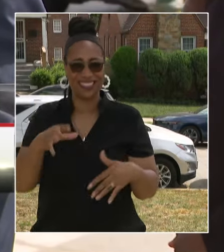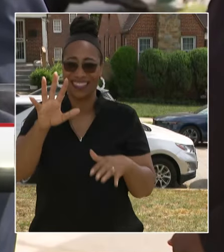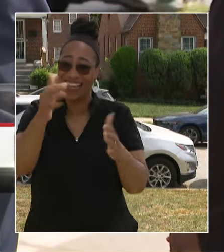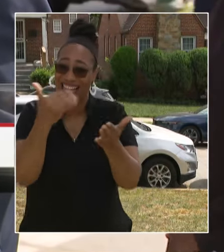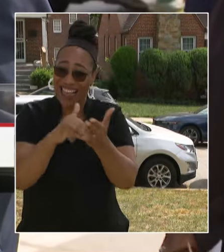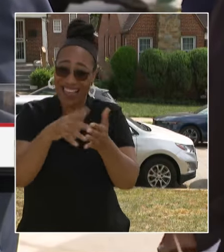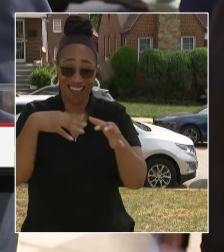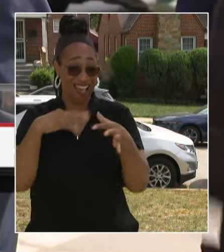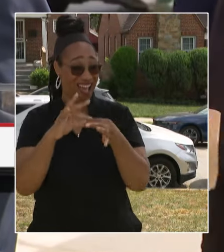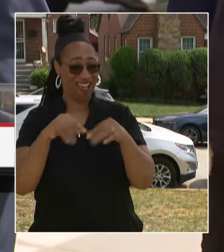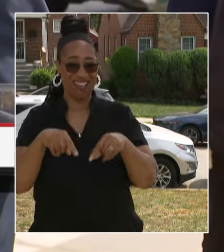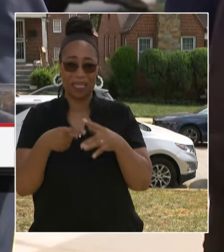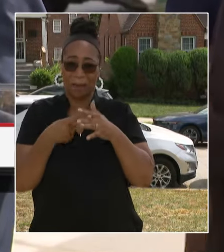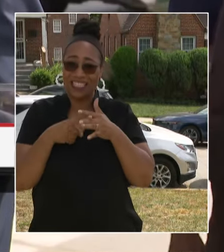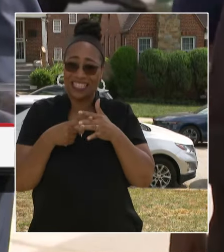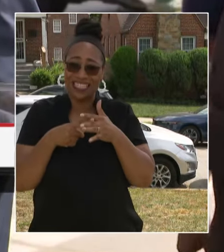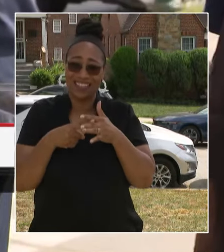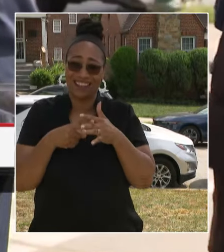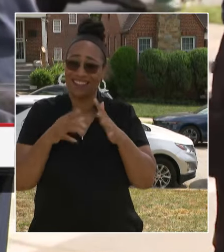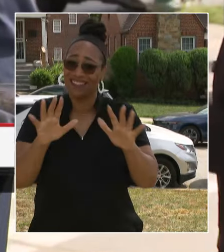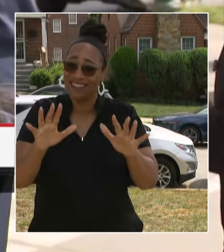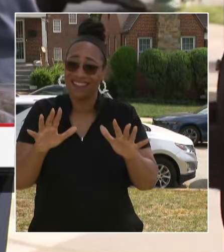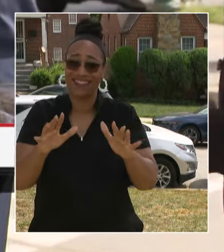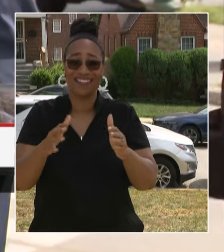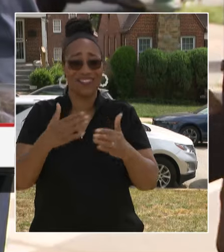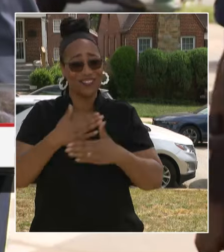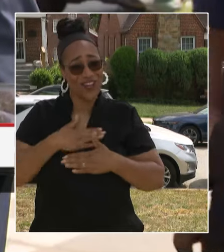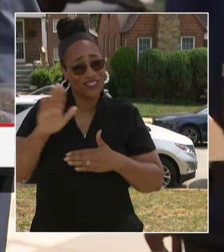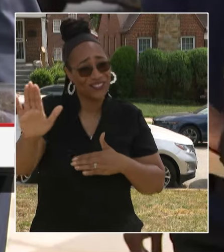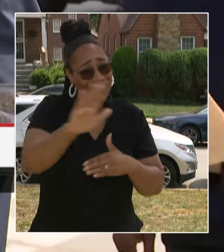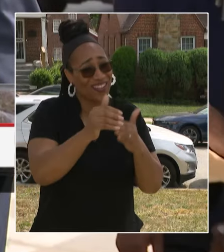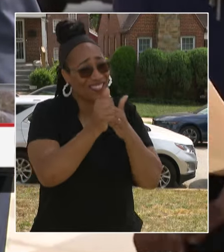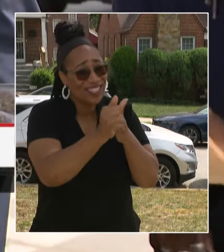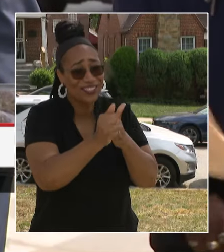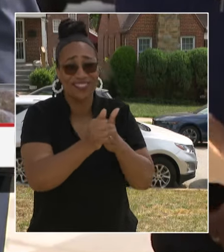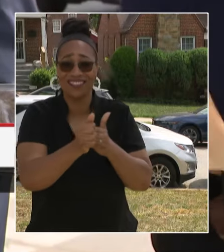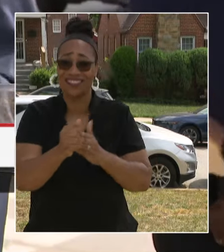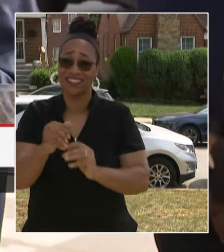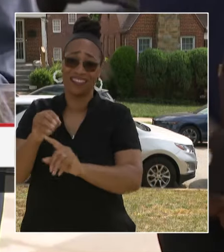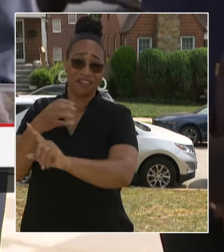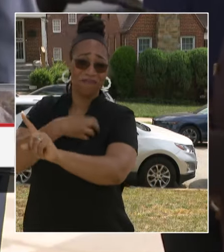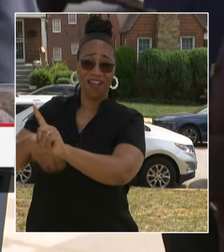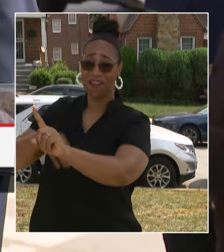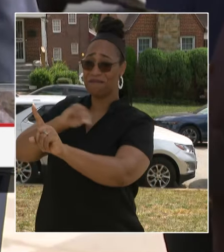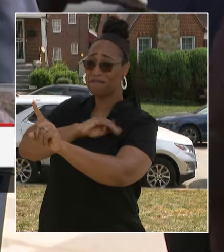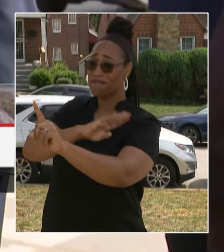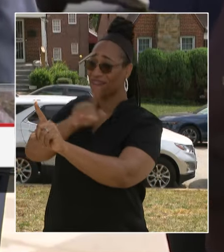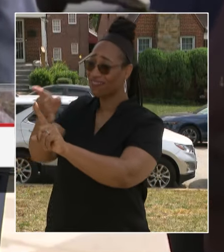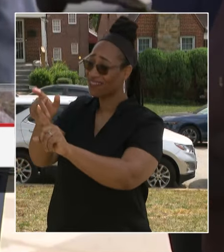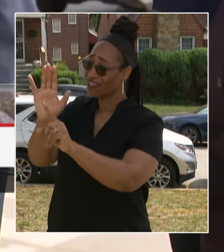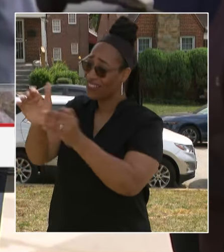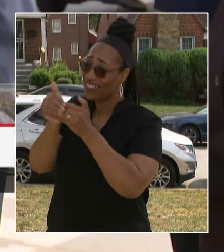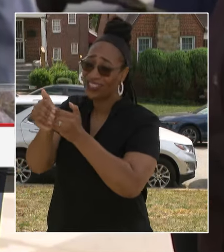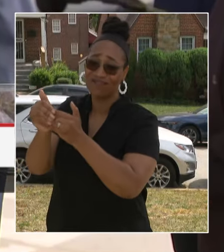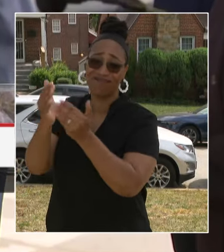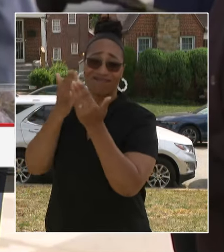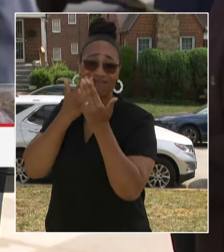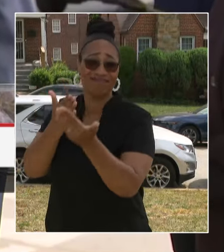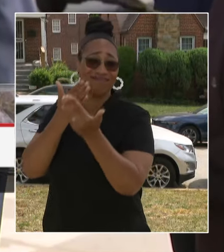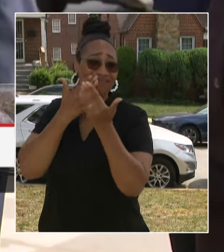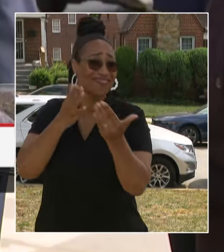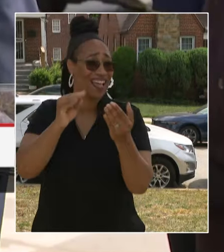leadership, and I want to thank Muriel Bowser for your leadership. And thank all of you in the community for your support for the